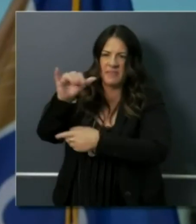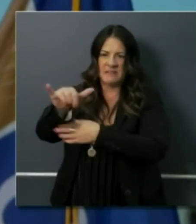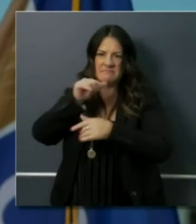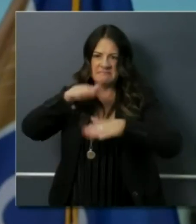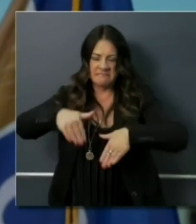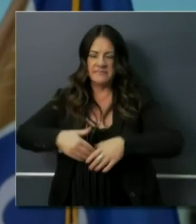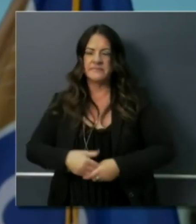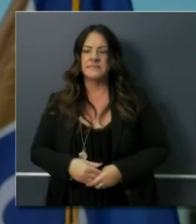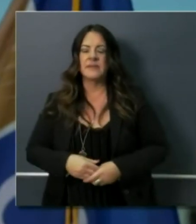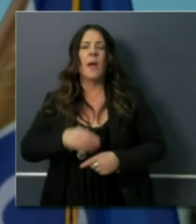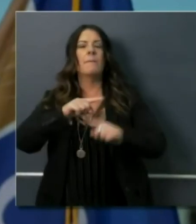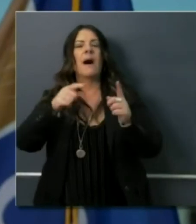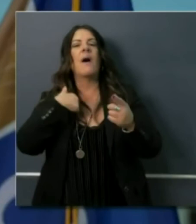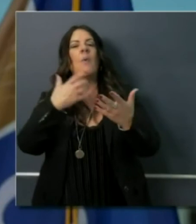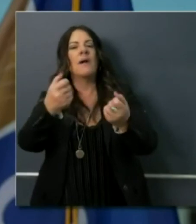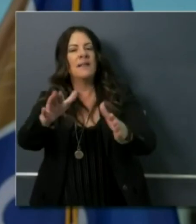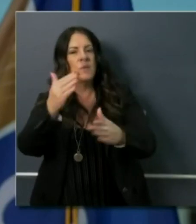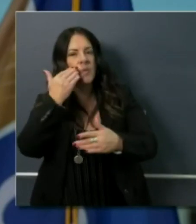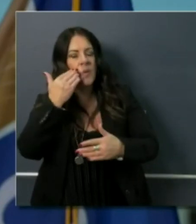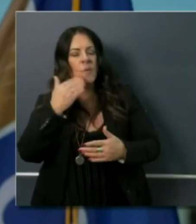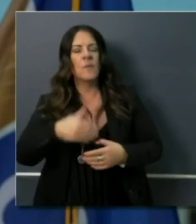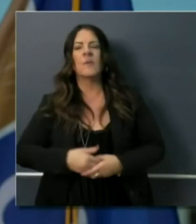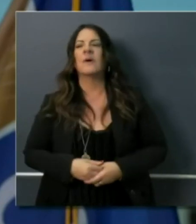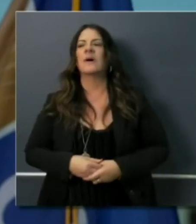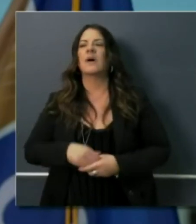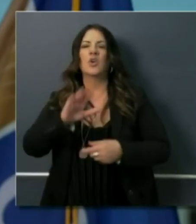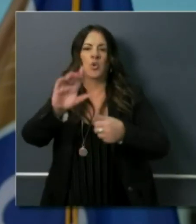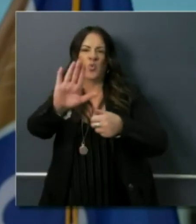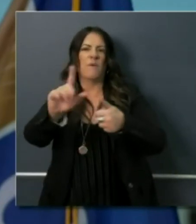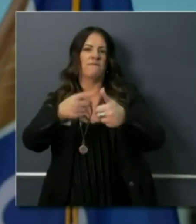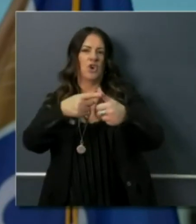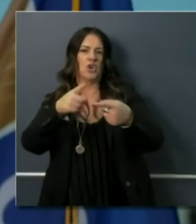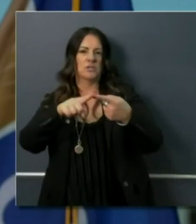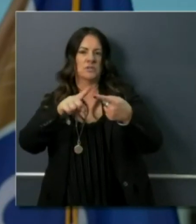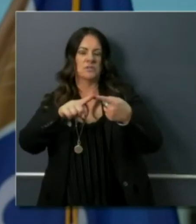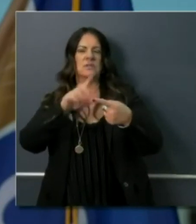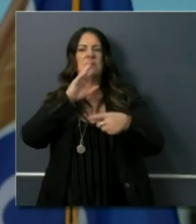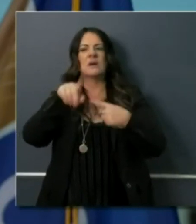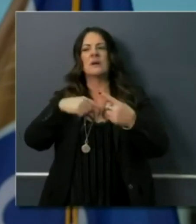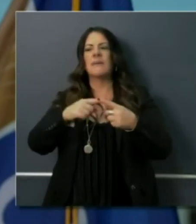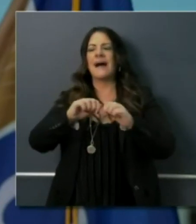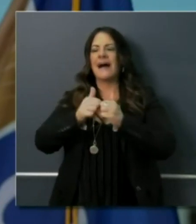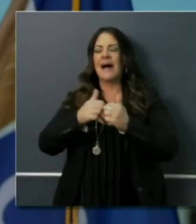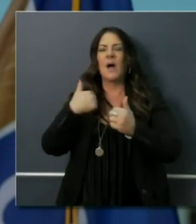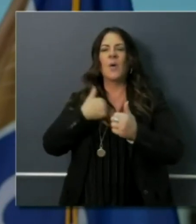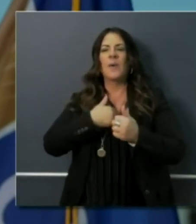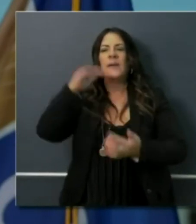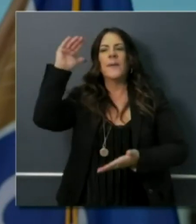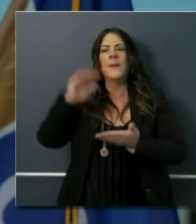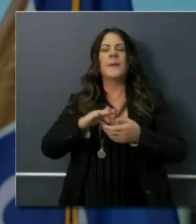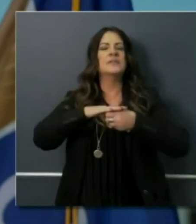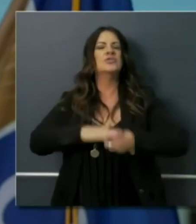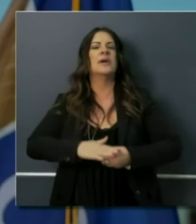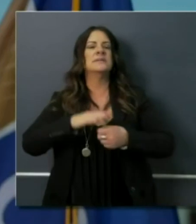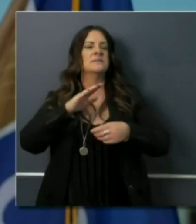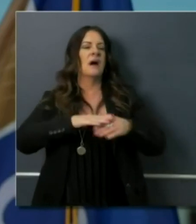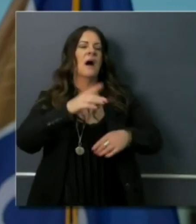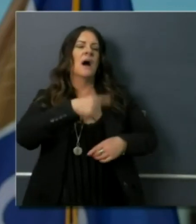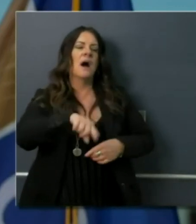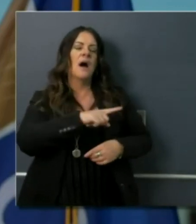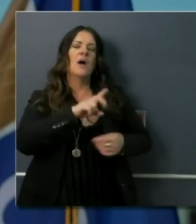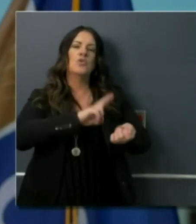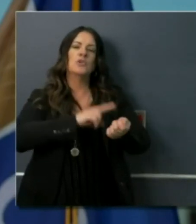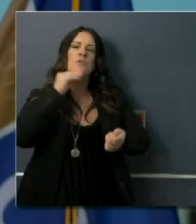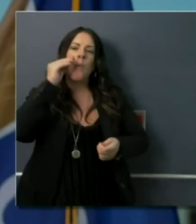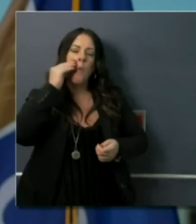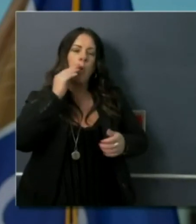was anticipating that's where you were going, the first part of your question on the decompression strategies related to the skilled nursing facilities, our nursing